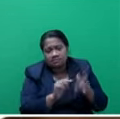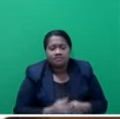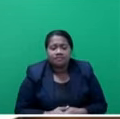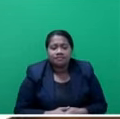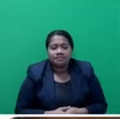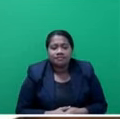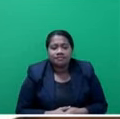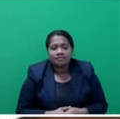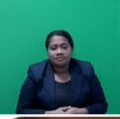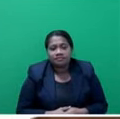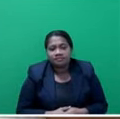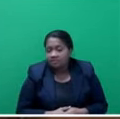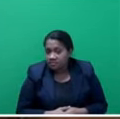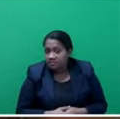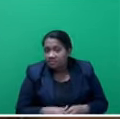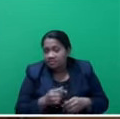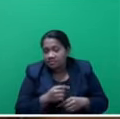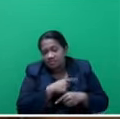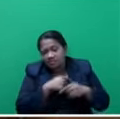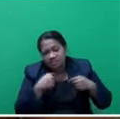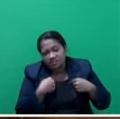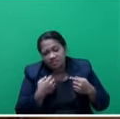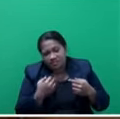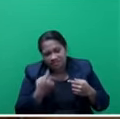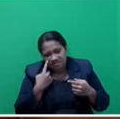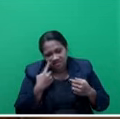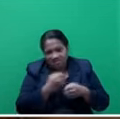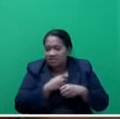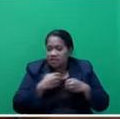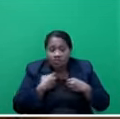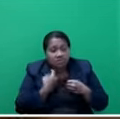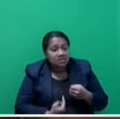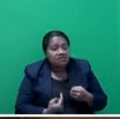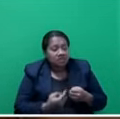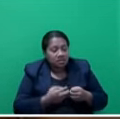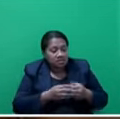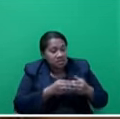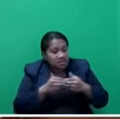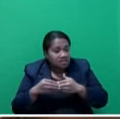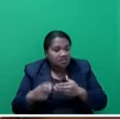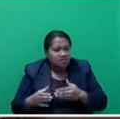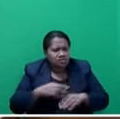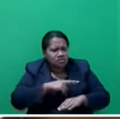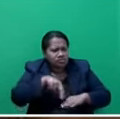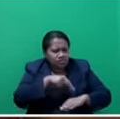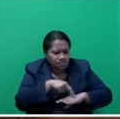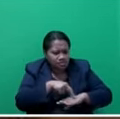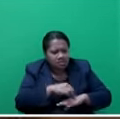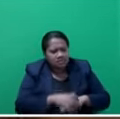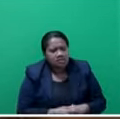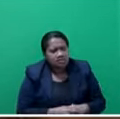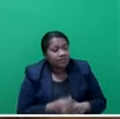Mr. Speaker, we rightly regard ourselves as the leader in the region and as the hub of the Pacific. Our